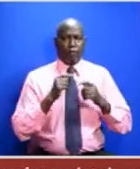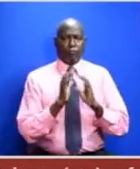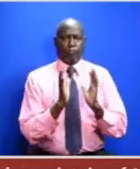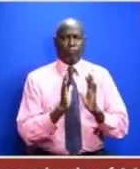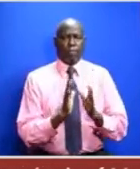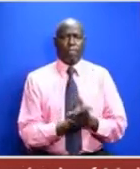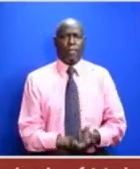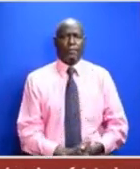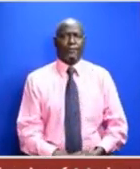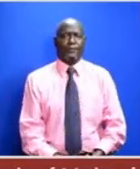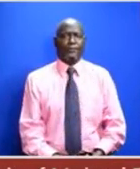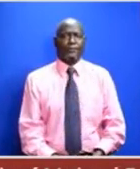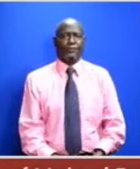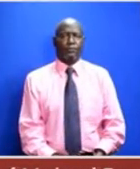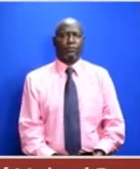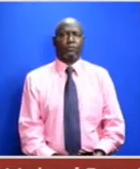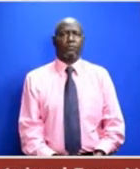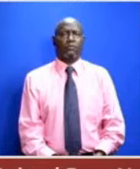is Kate Andiego.